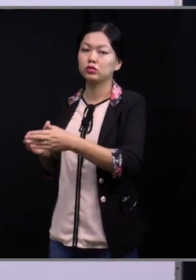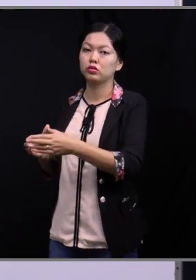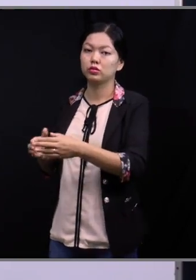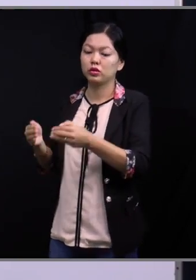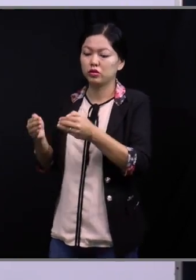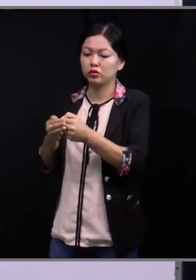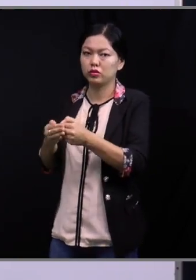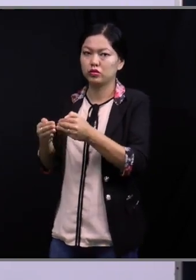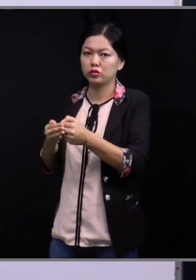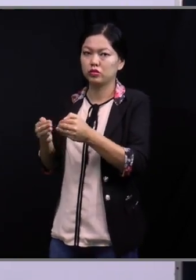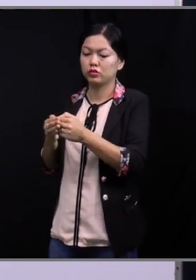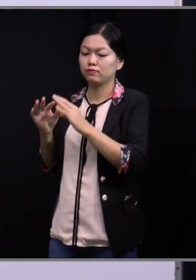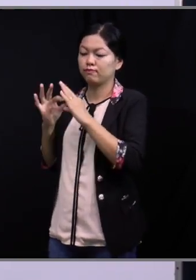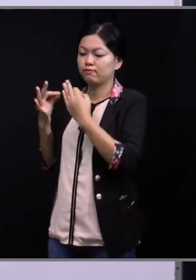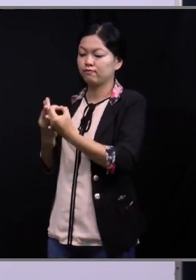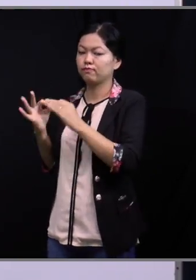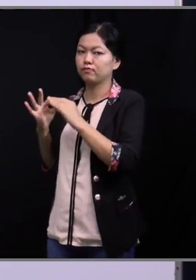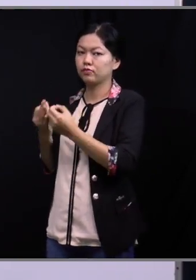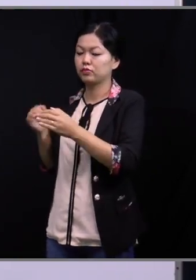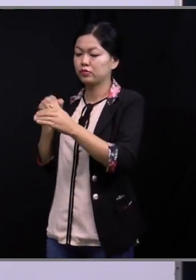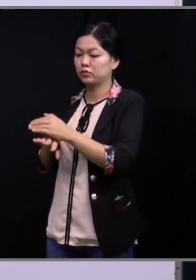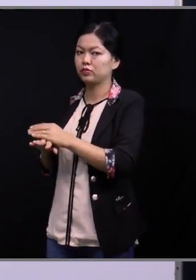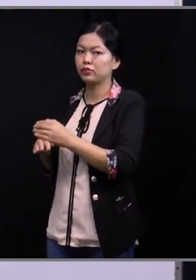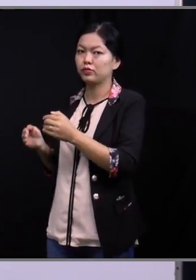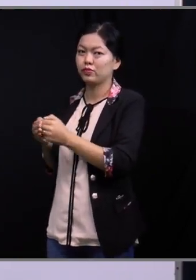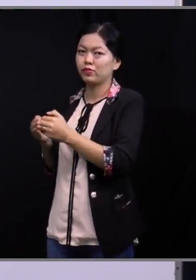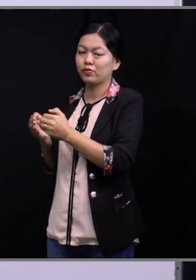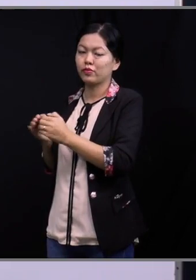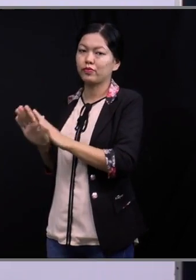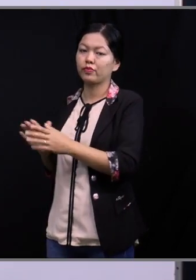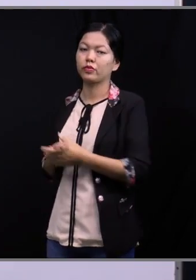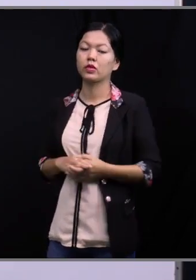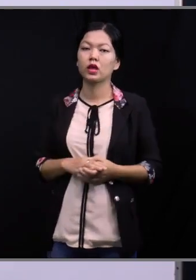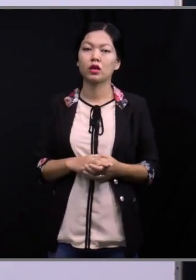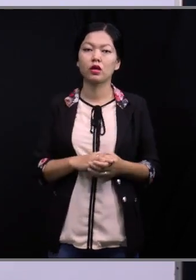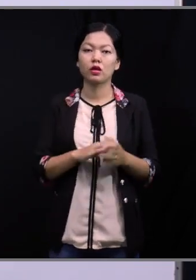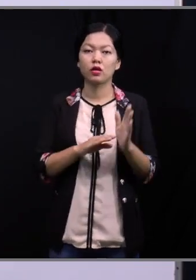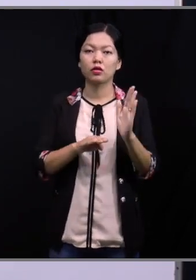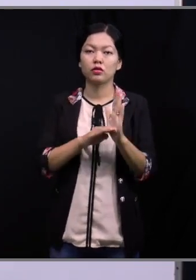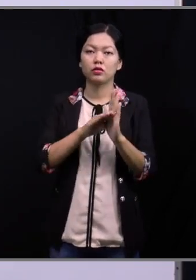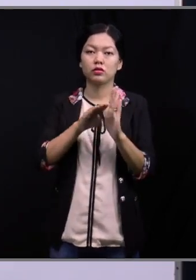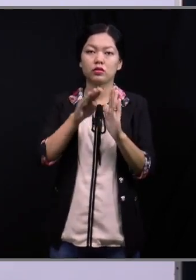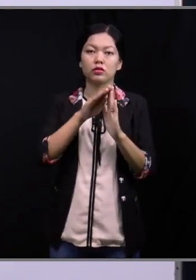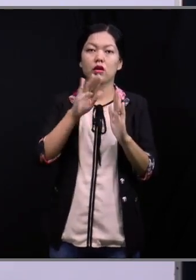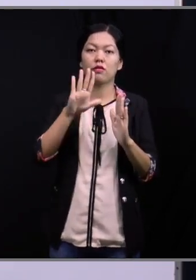related families, or it's an assemblage of related families. Next, higher up the taxonomic